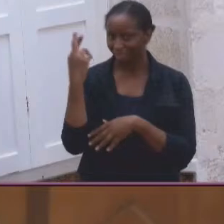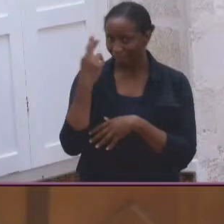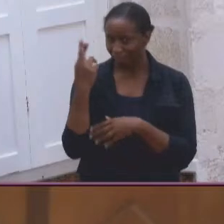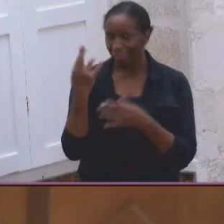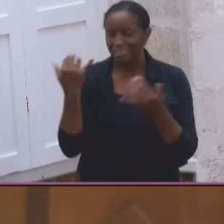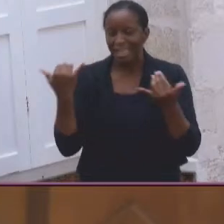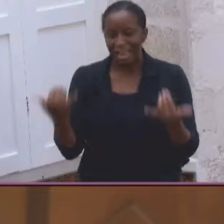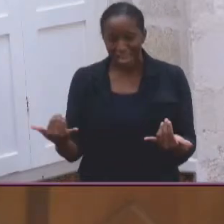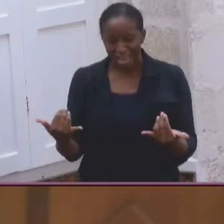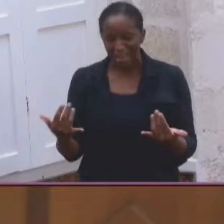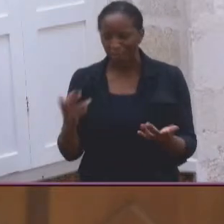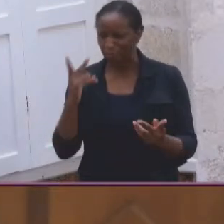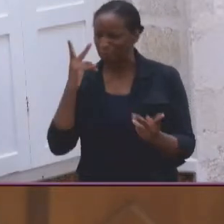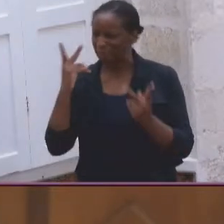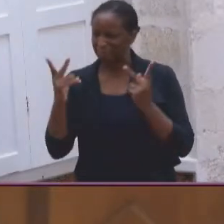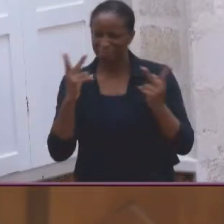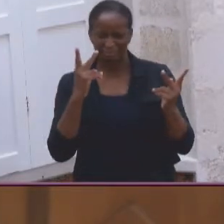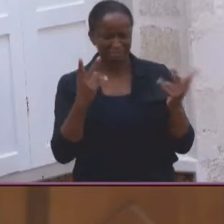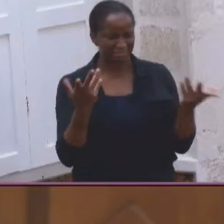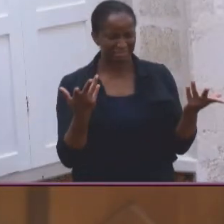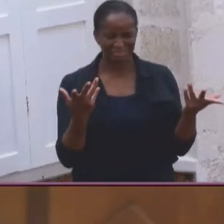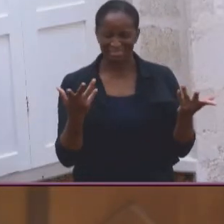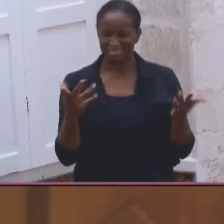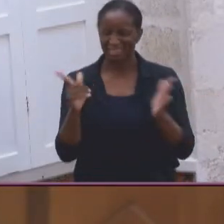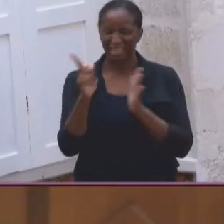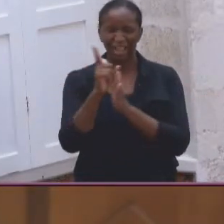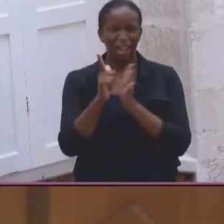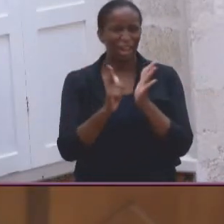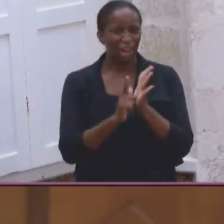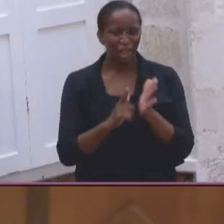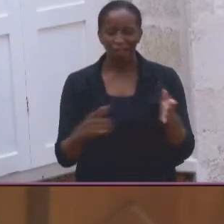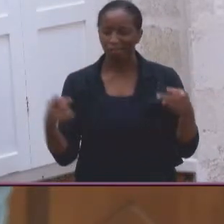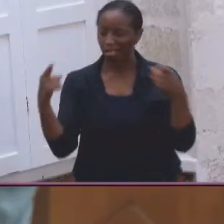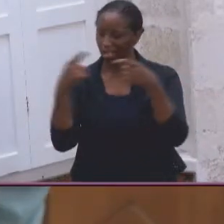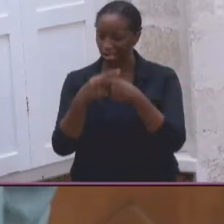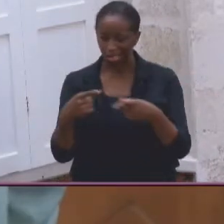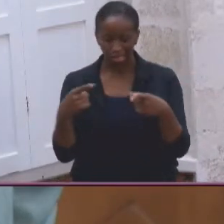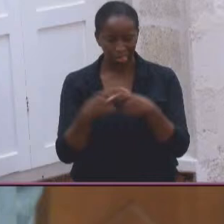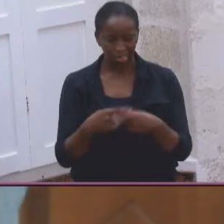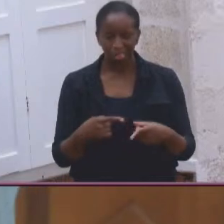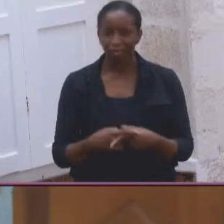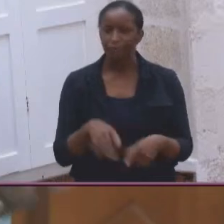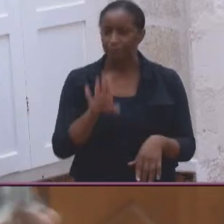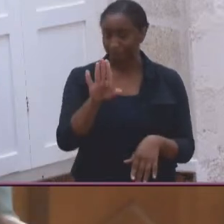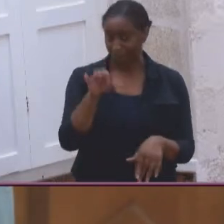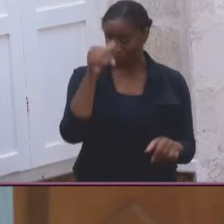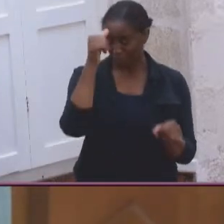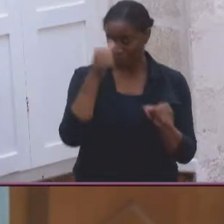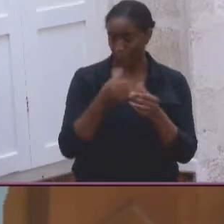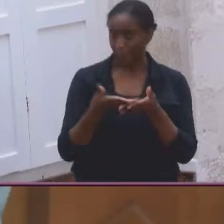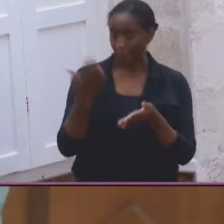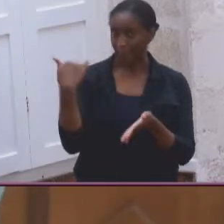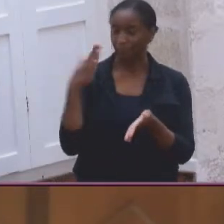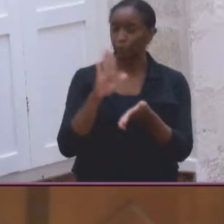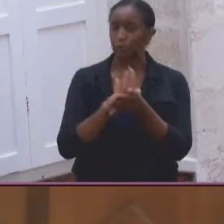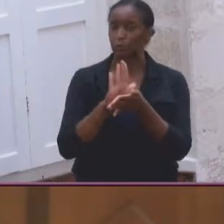Some time ago, a principal said to a child, pick up that piece of